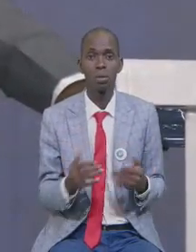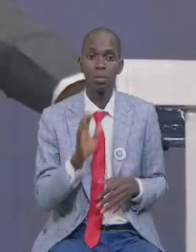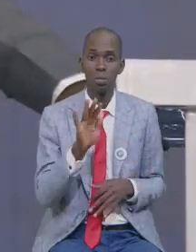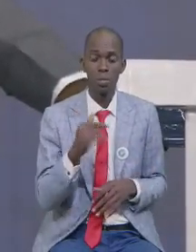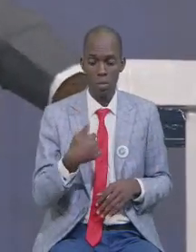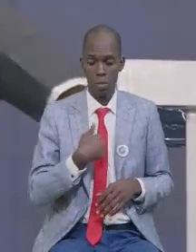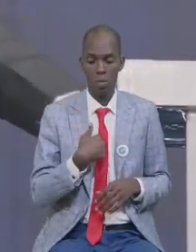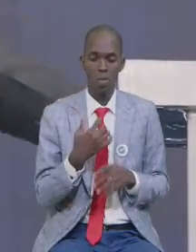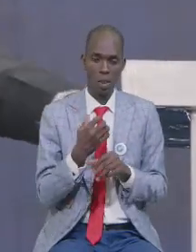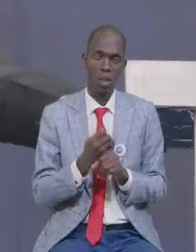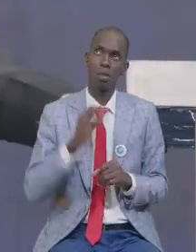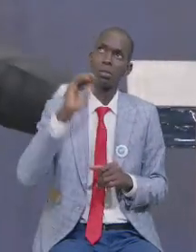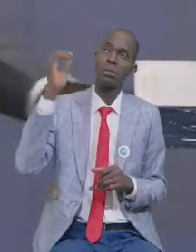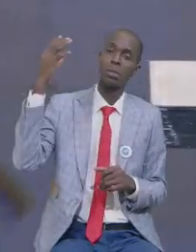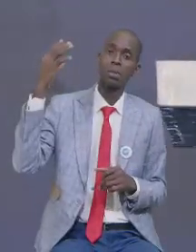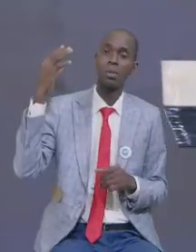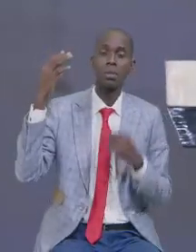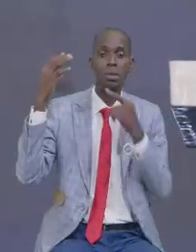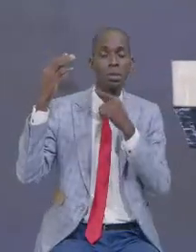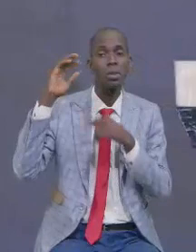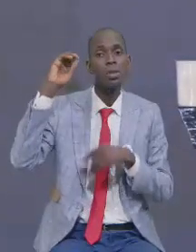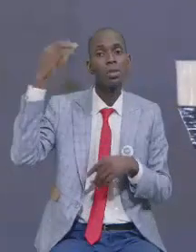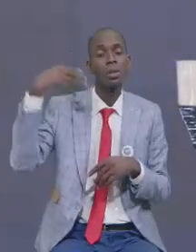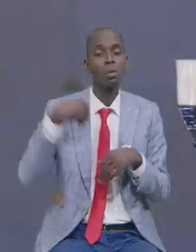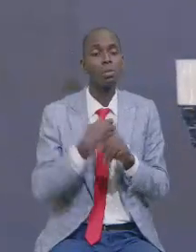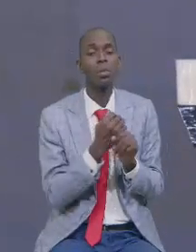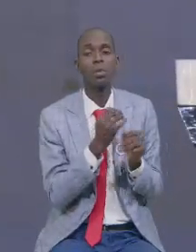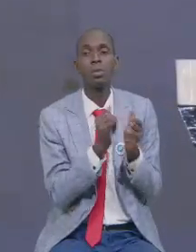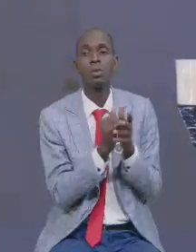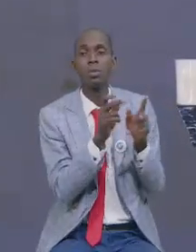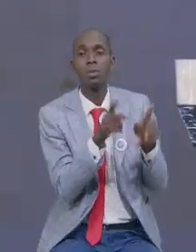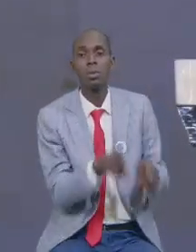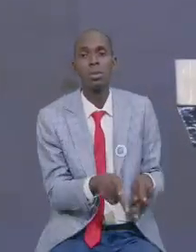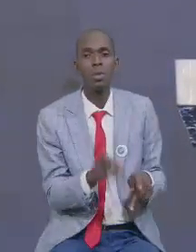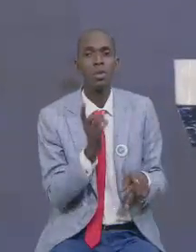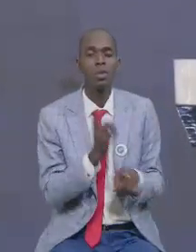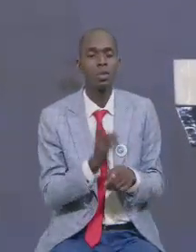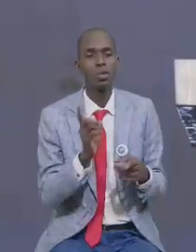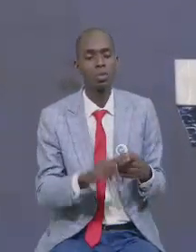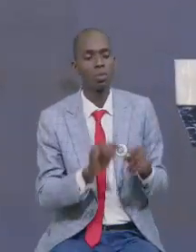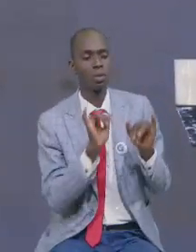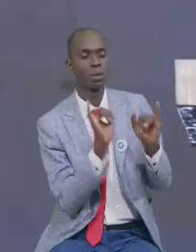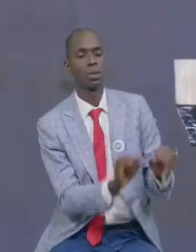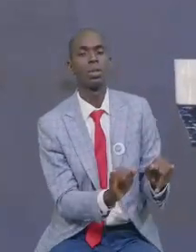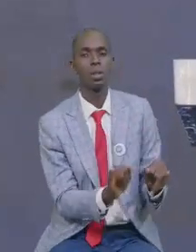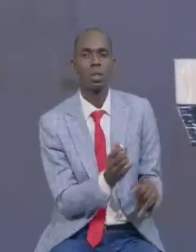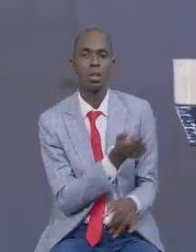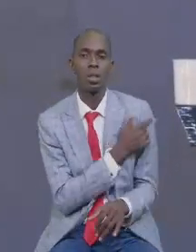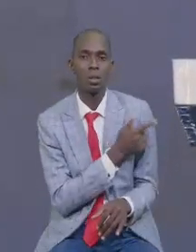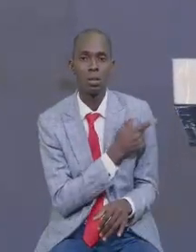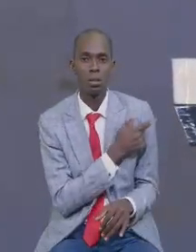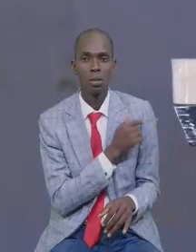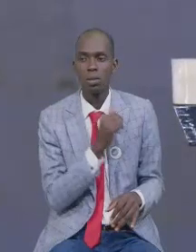grace. Grace makes him to just stay there, not rise